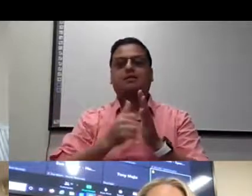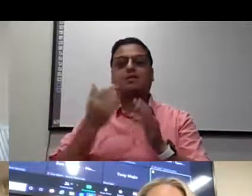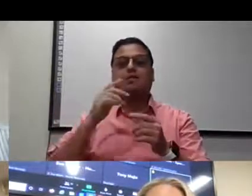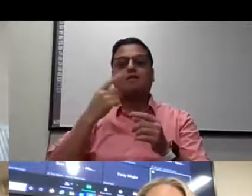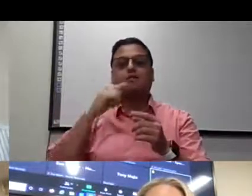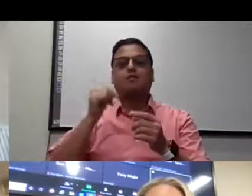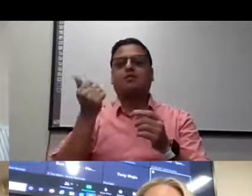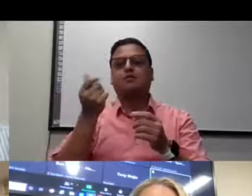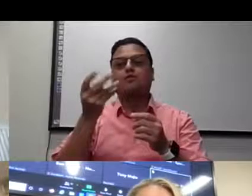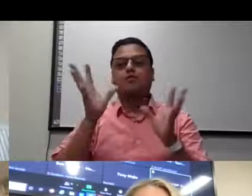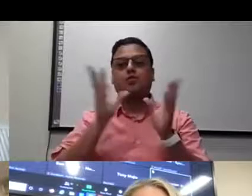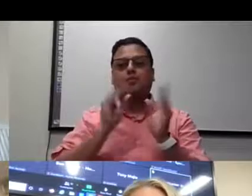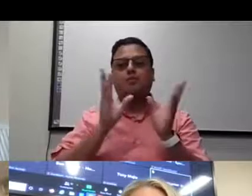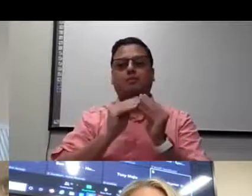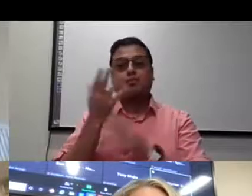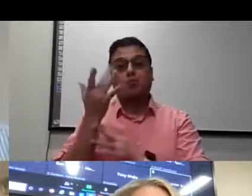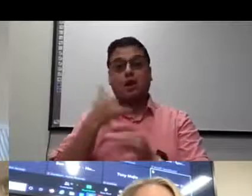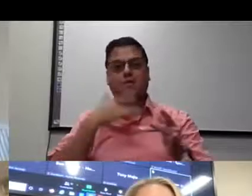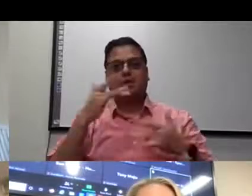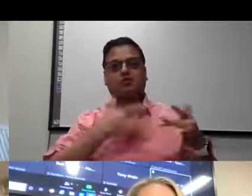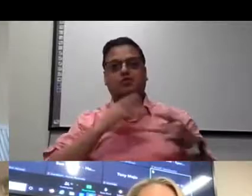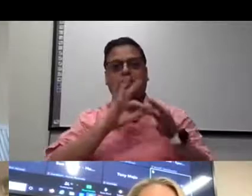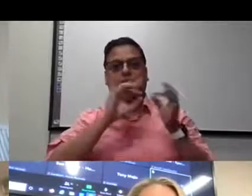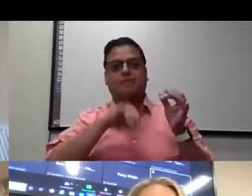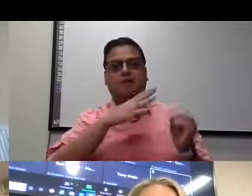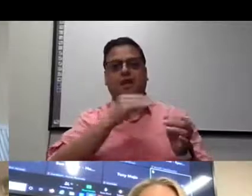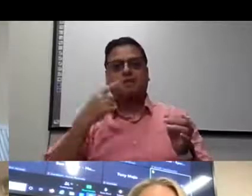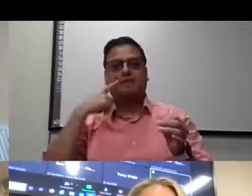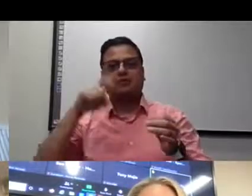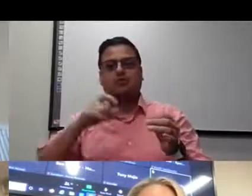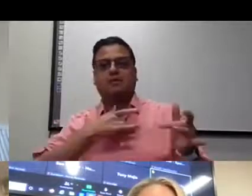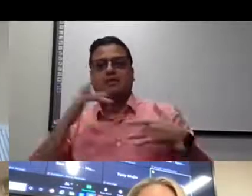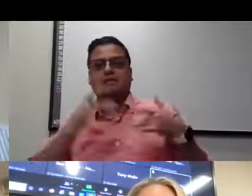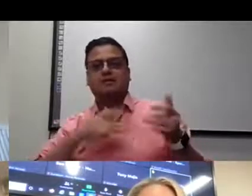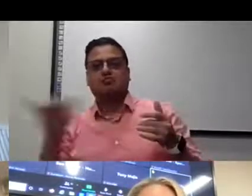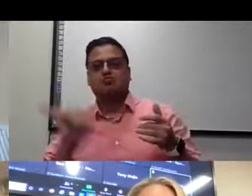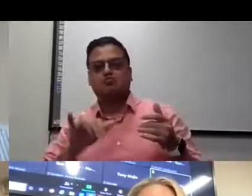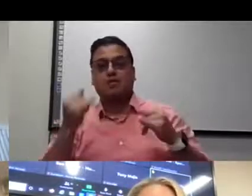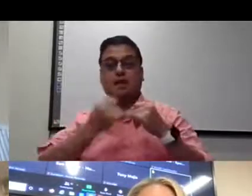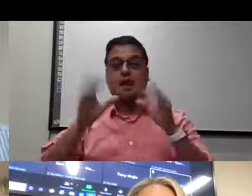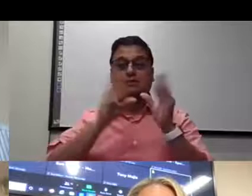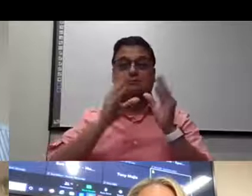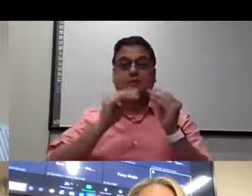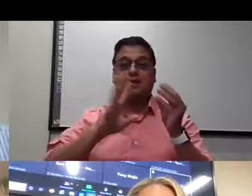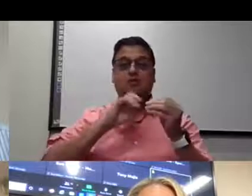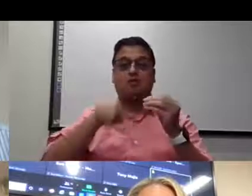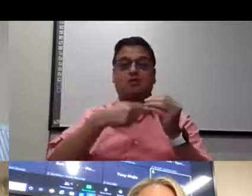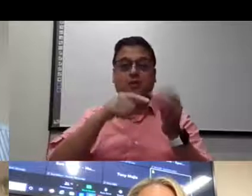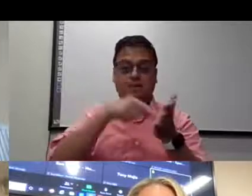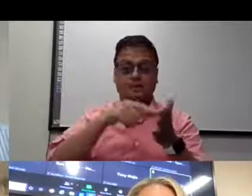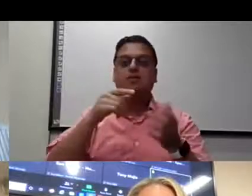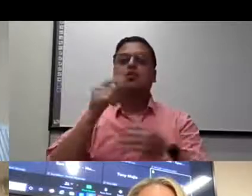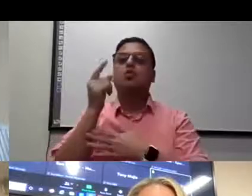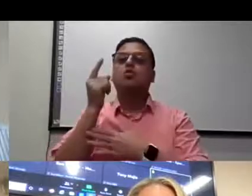several meetings because I'm concerned about these and I think that you should be as well. The last meeting when I brought this up, one